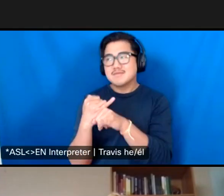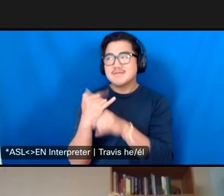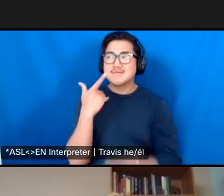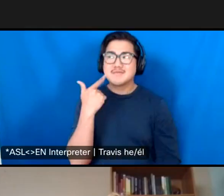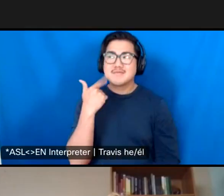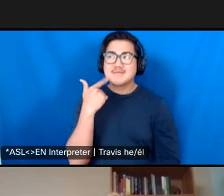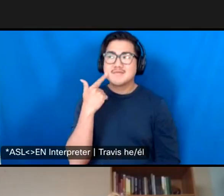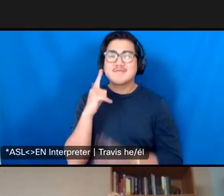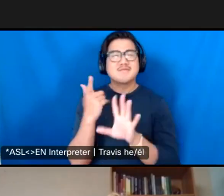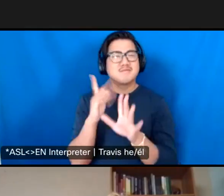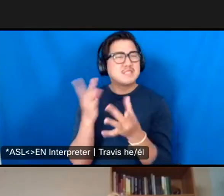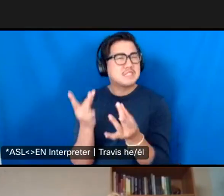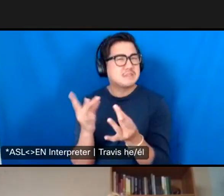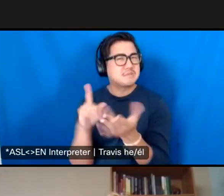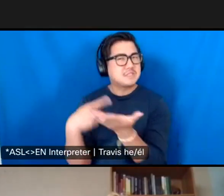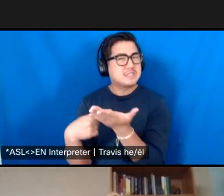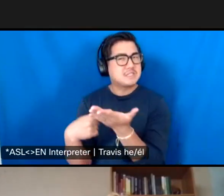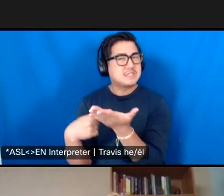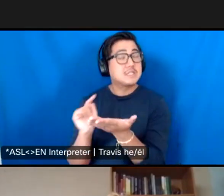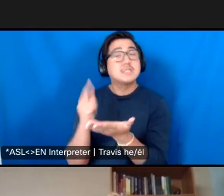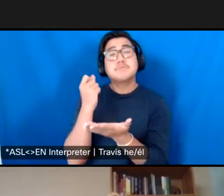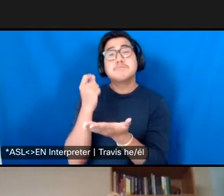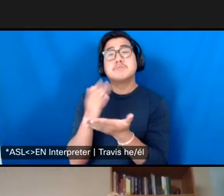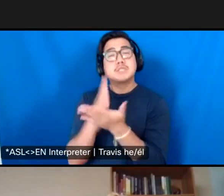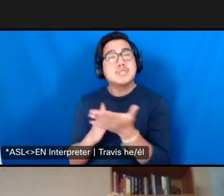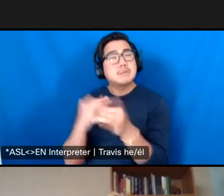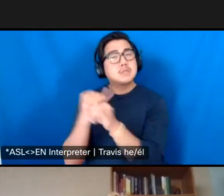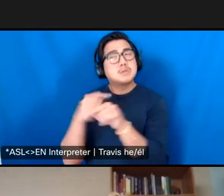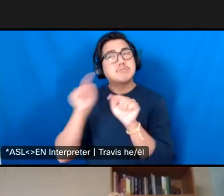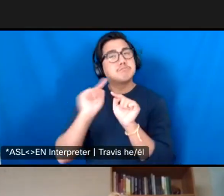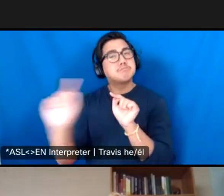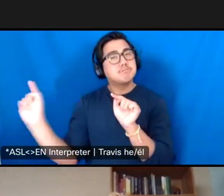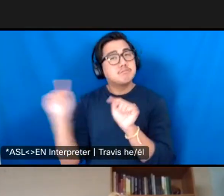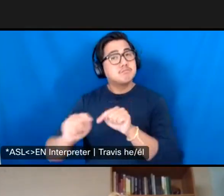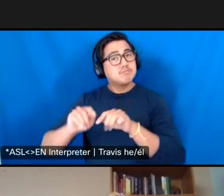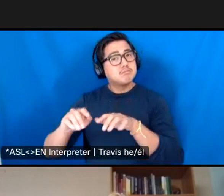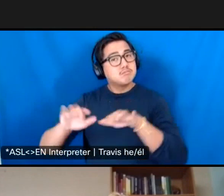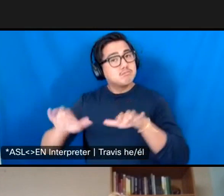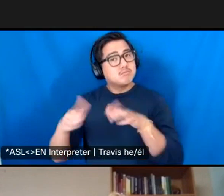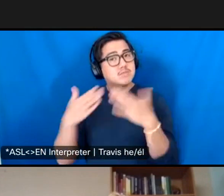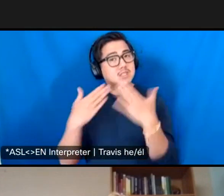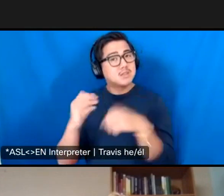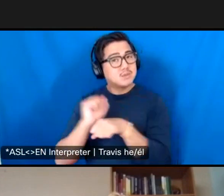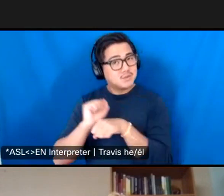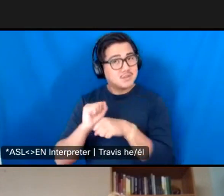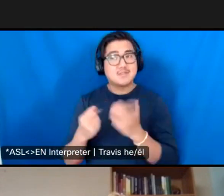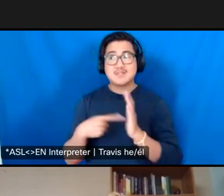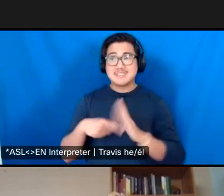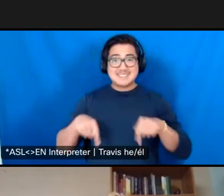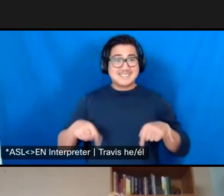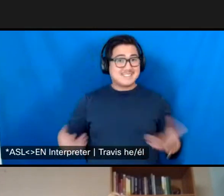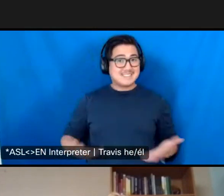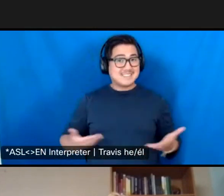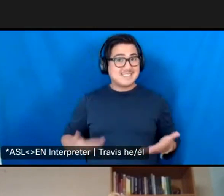to talk about. There are some that are out here doing some good work, right? Like the space we're in now with